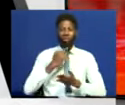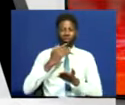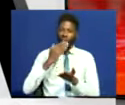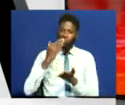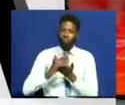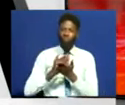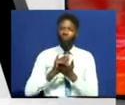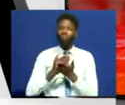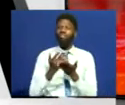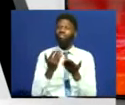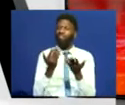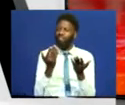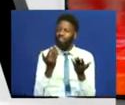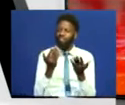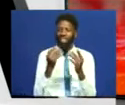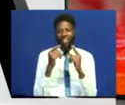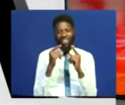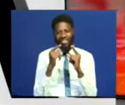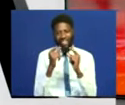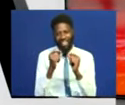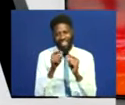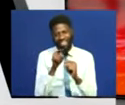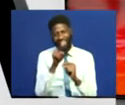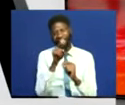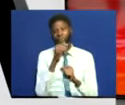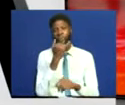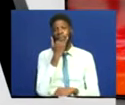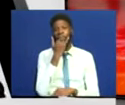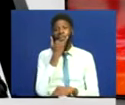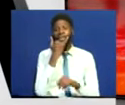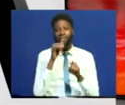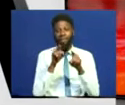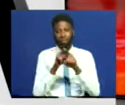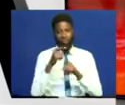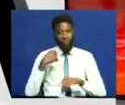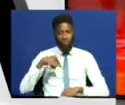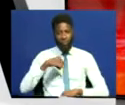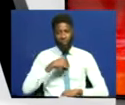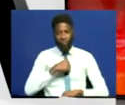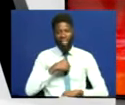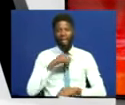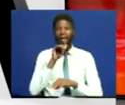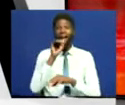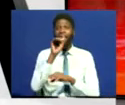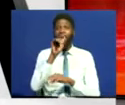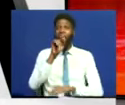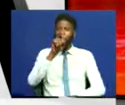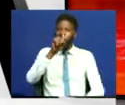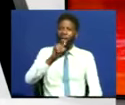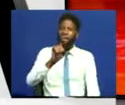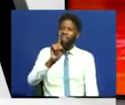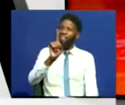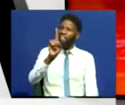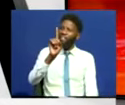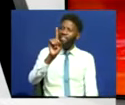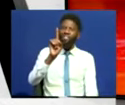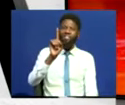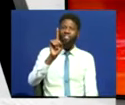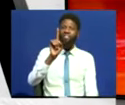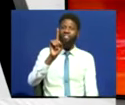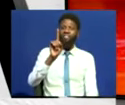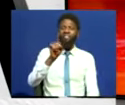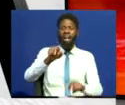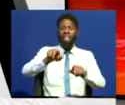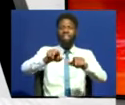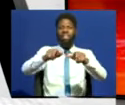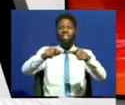possible. And then we ask, did it have to get to the media reporting the issue of the murderer called Matara, because to me he's a